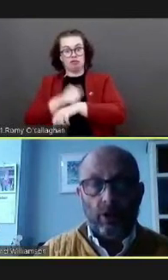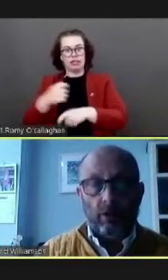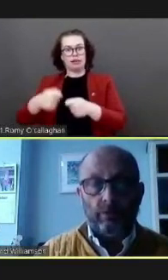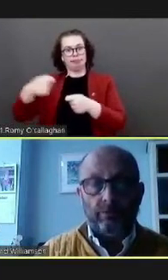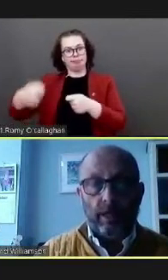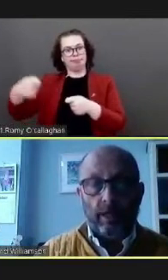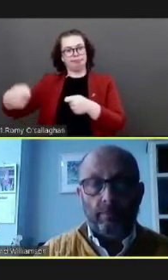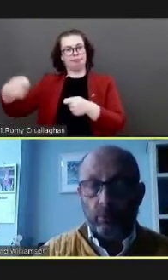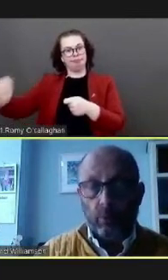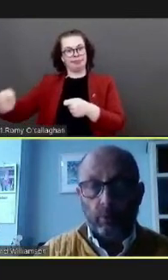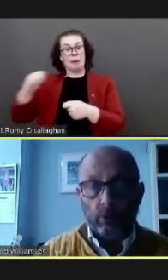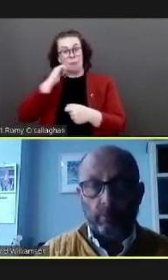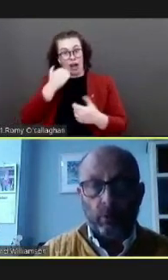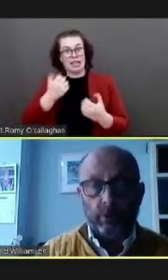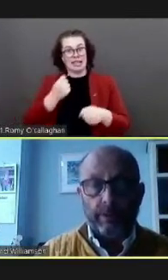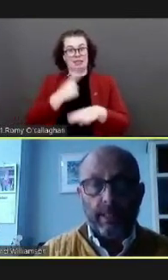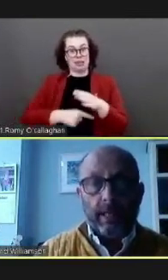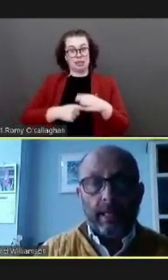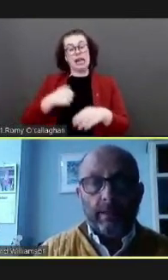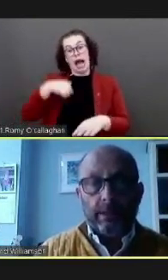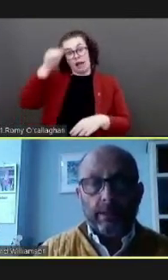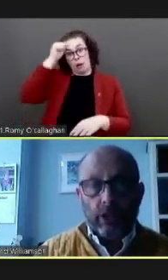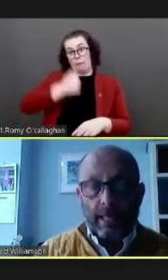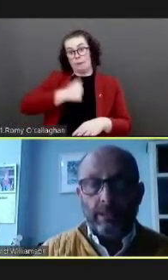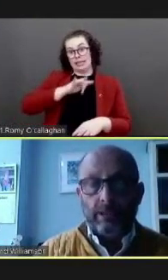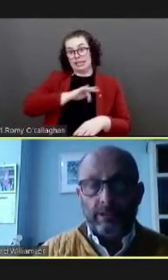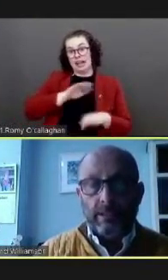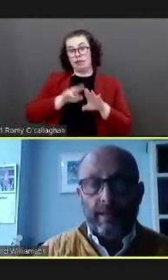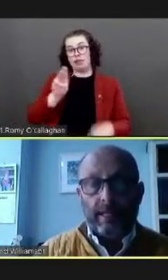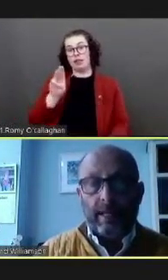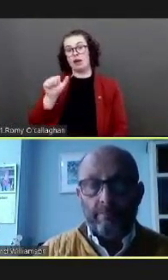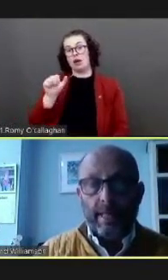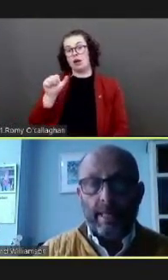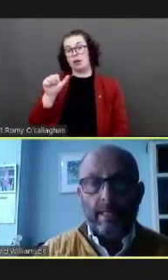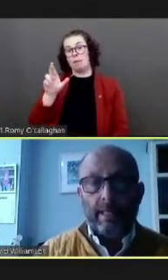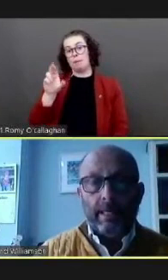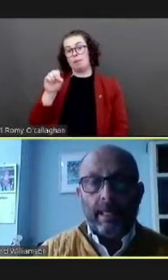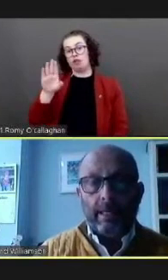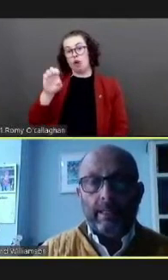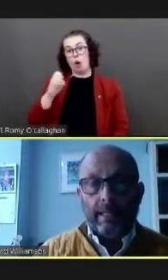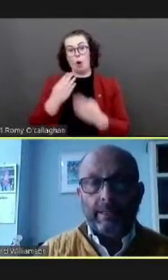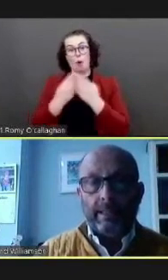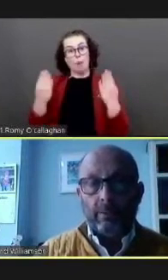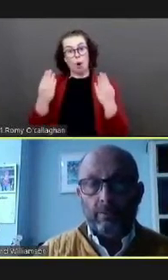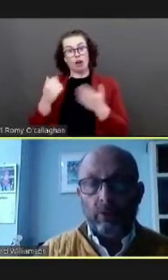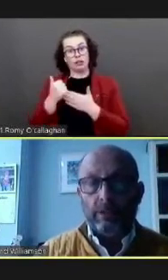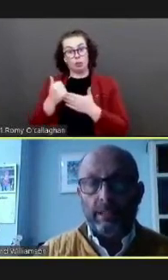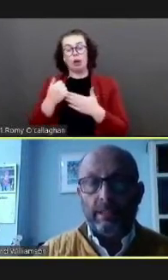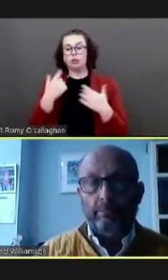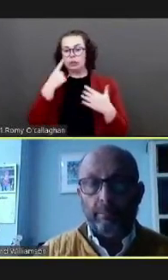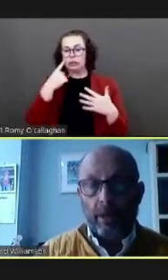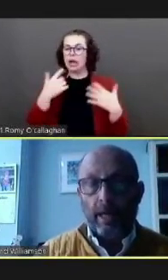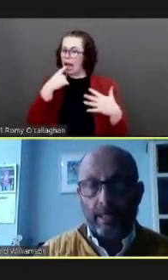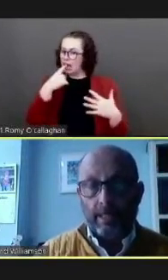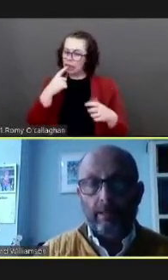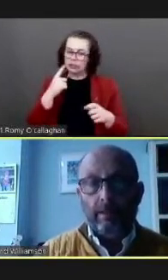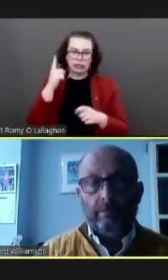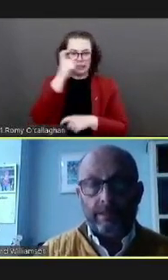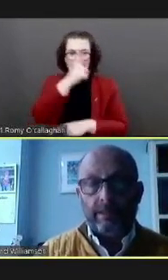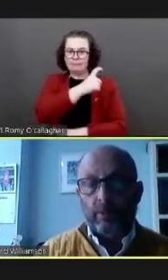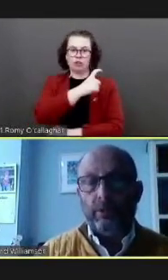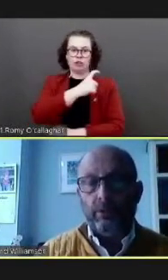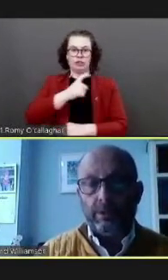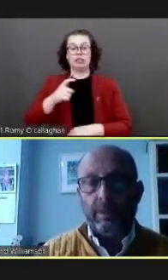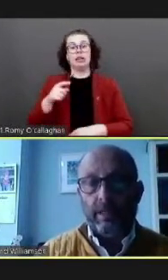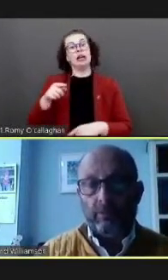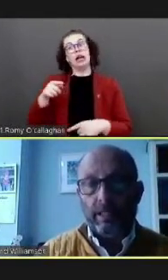production of parole board reports, the challenges that there can be in getting community buy-in